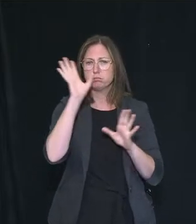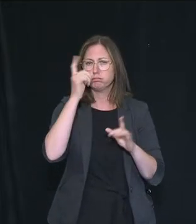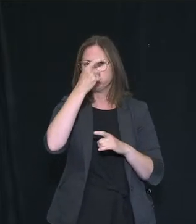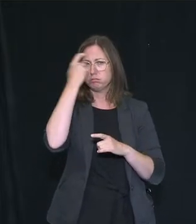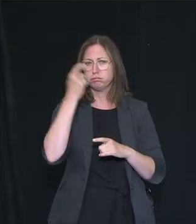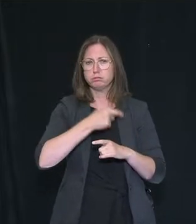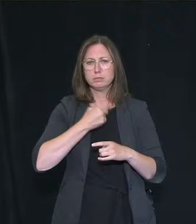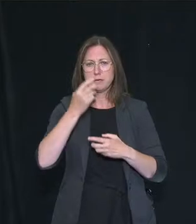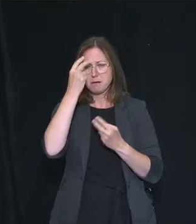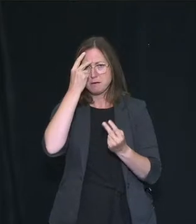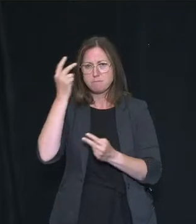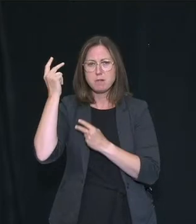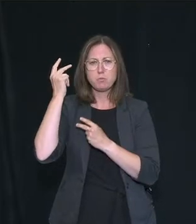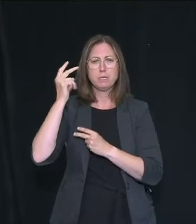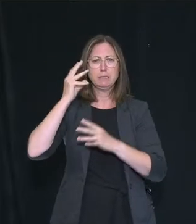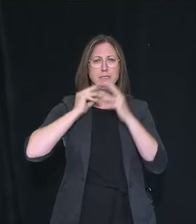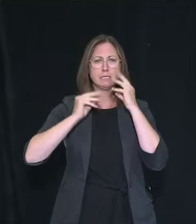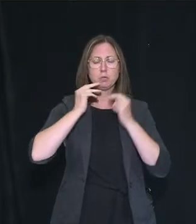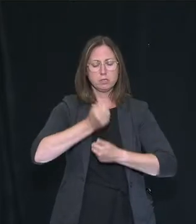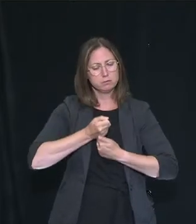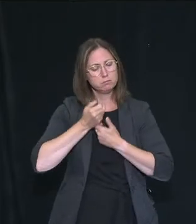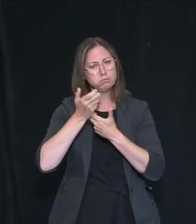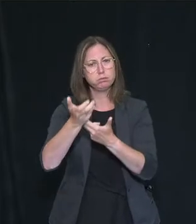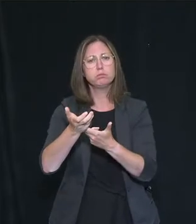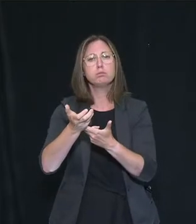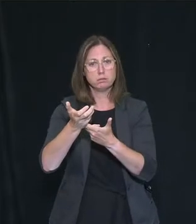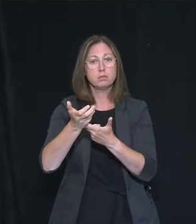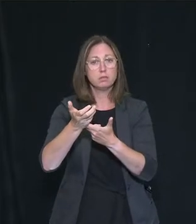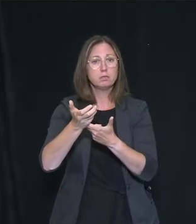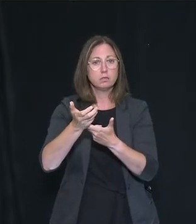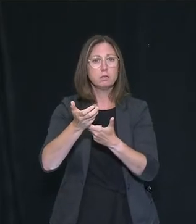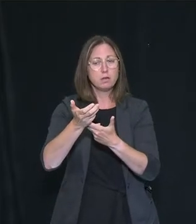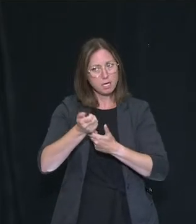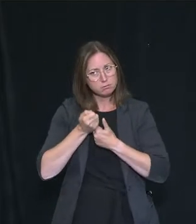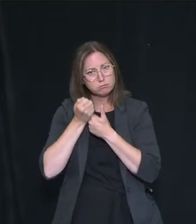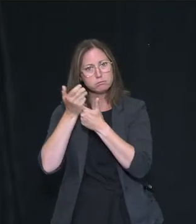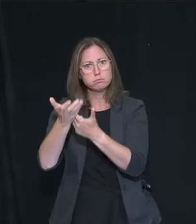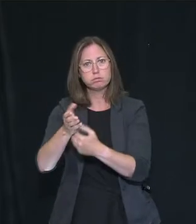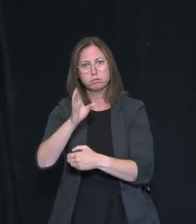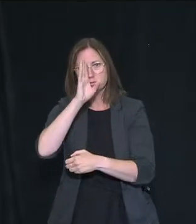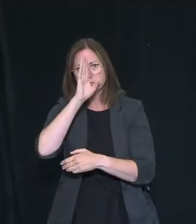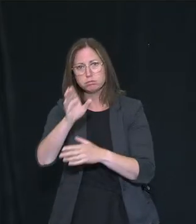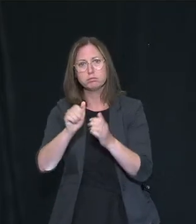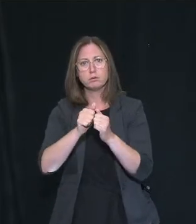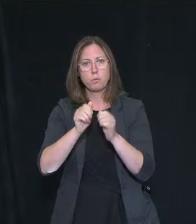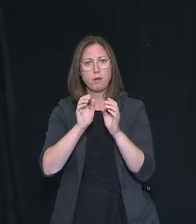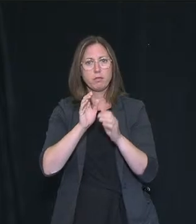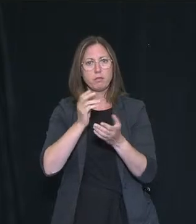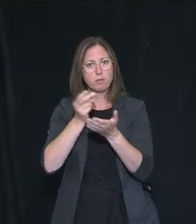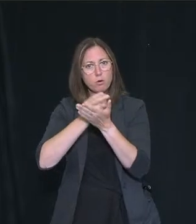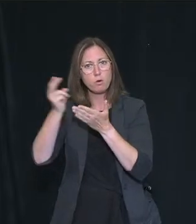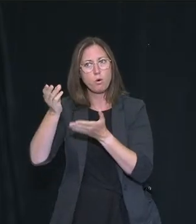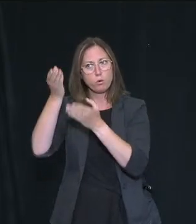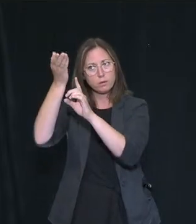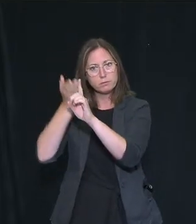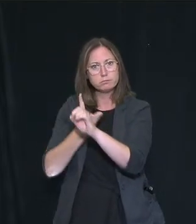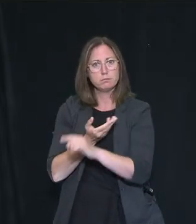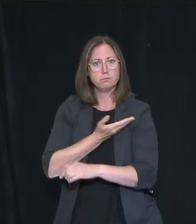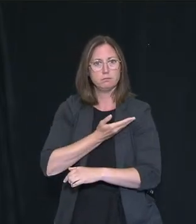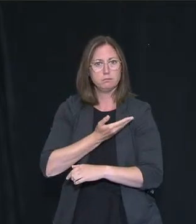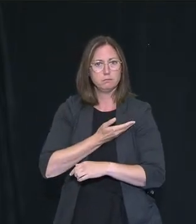experiences, including directly with the Holy Father himself. Your Holiness, in our